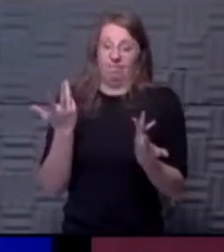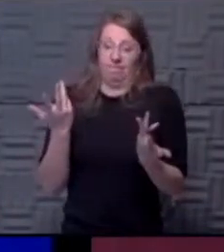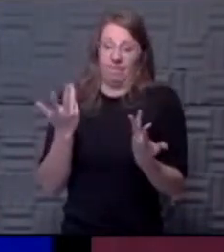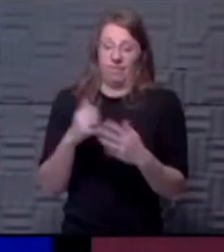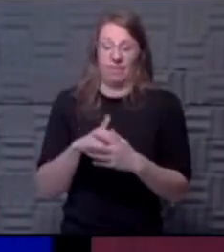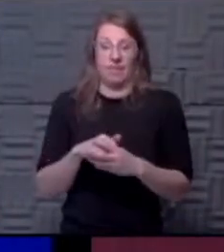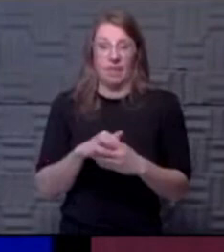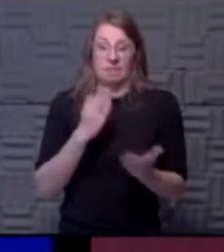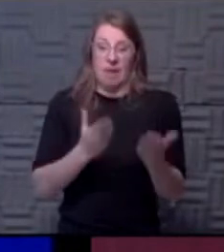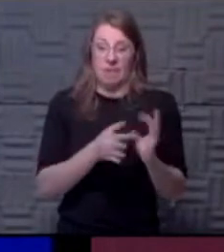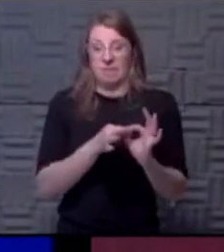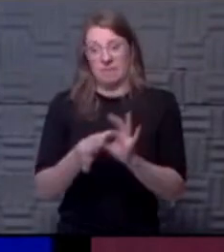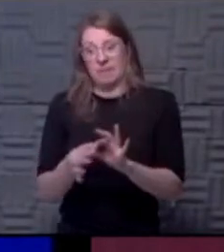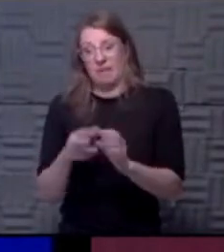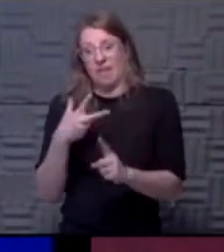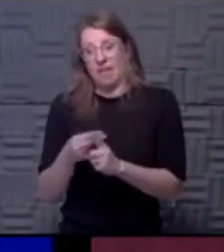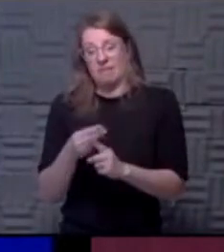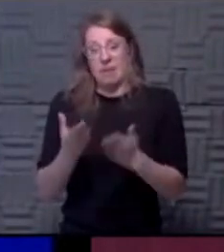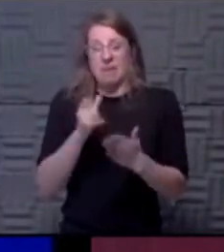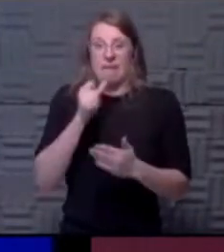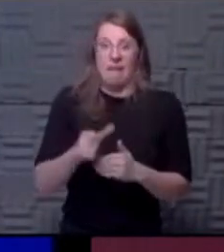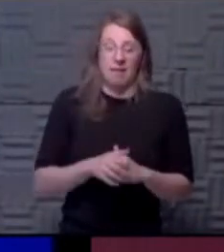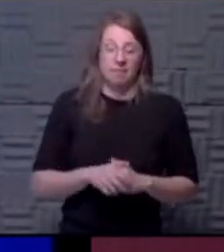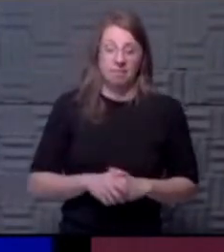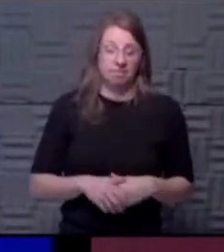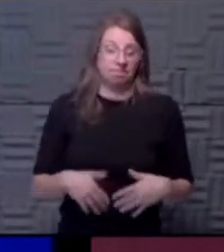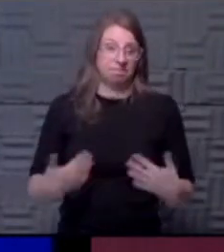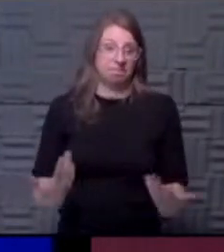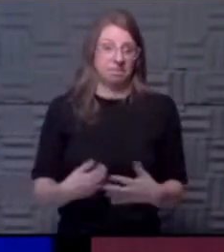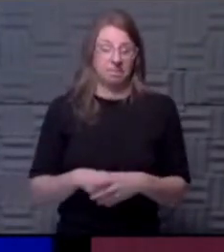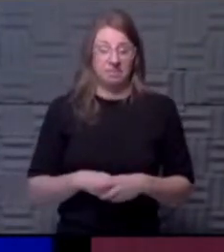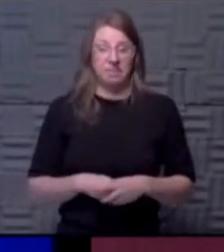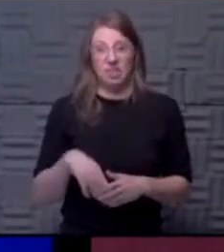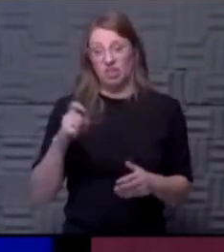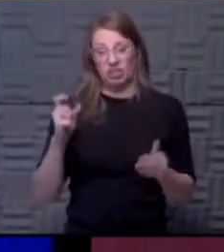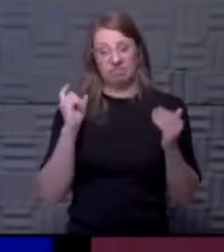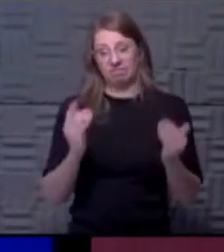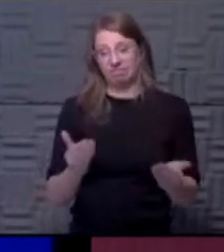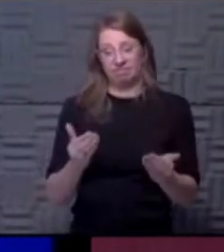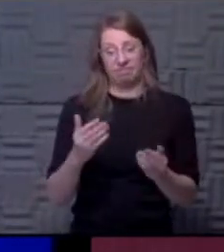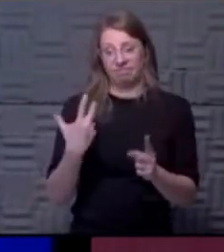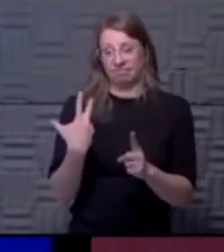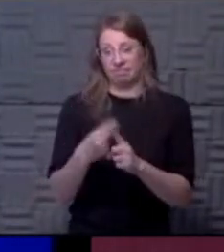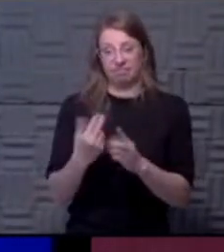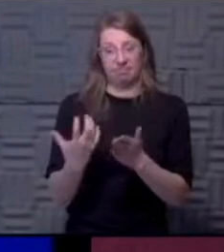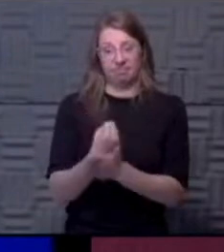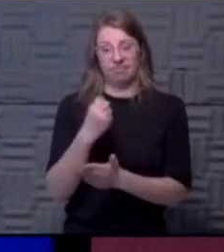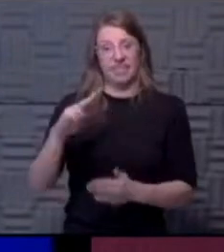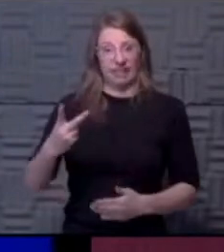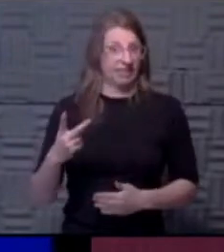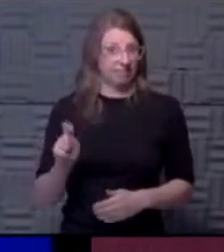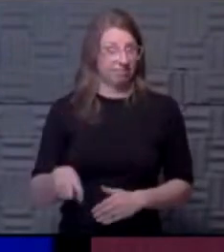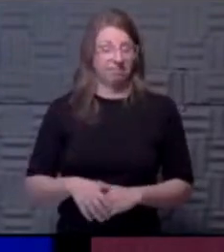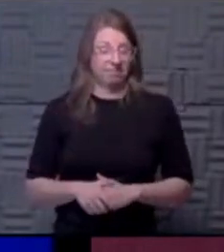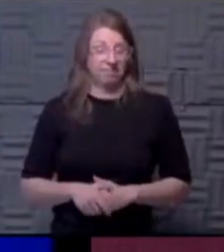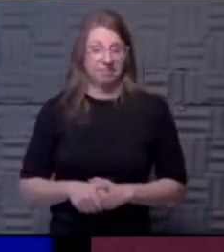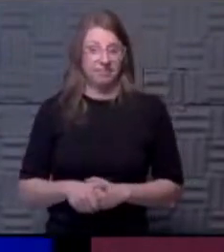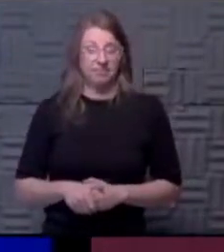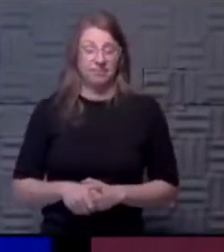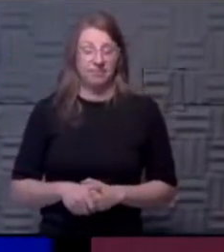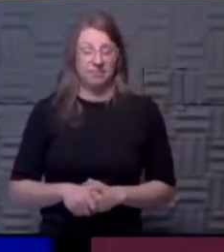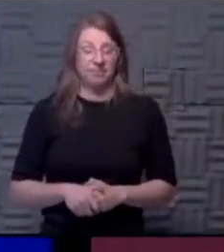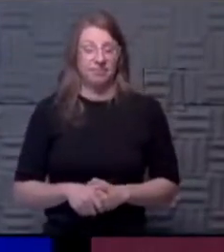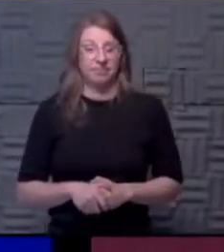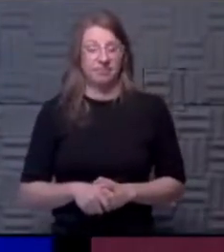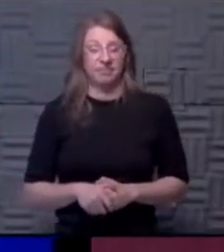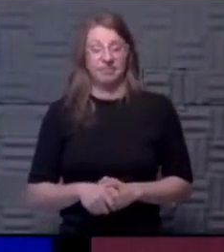I think even if temporally they are related, no reason with those symptoms or potential adverse reactions to not get